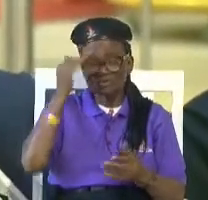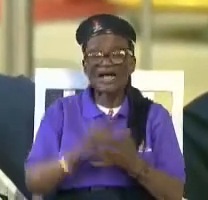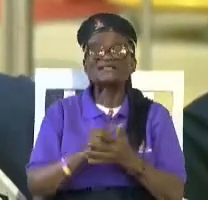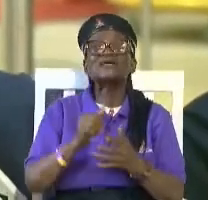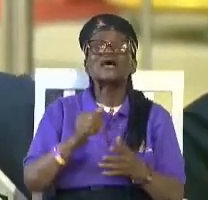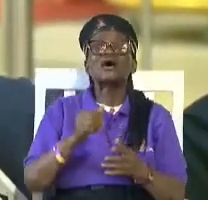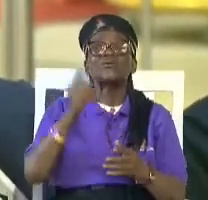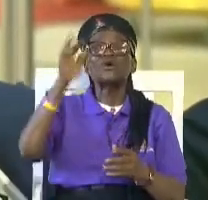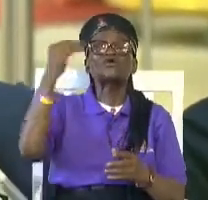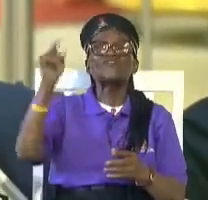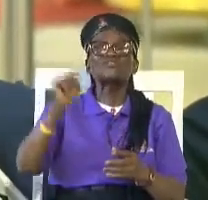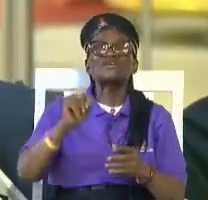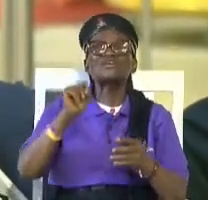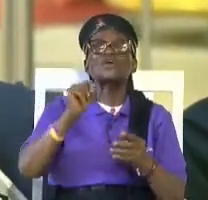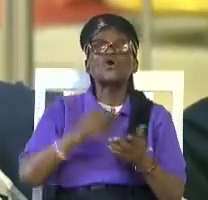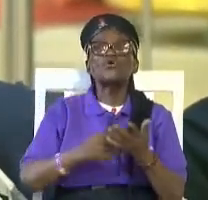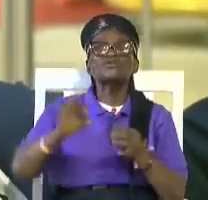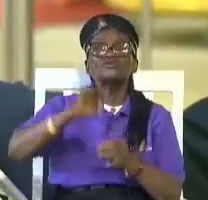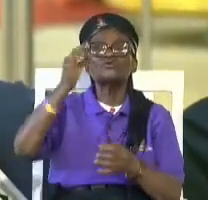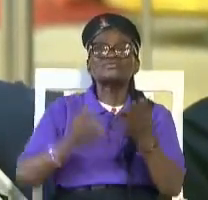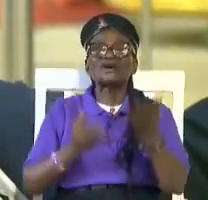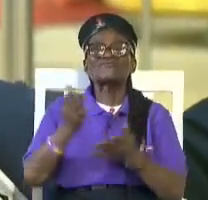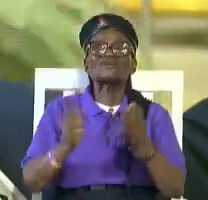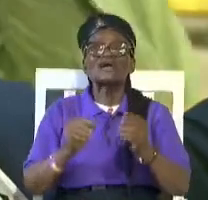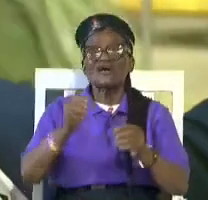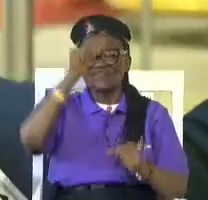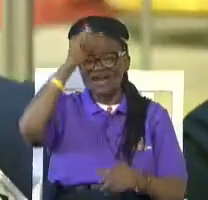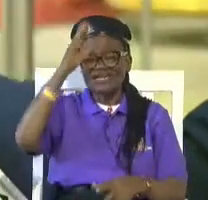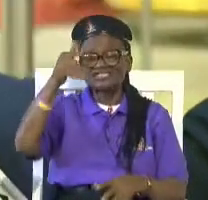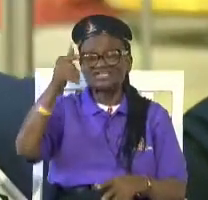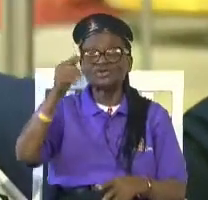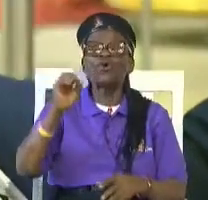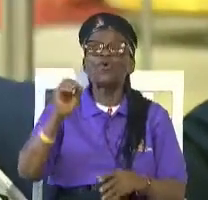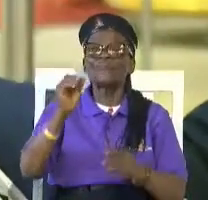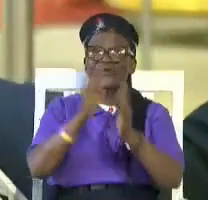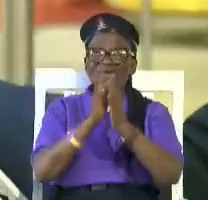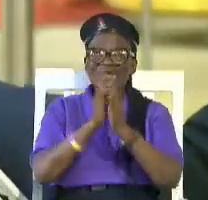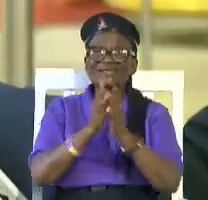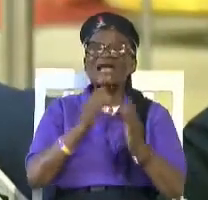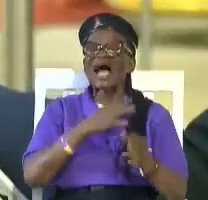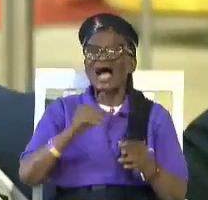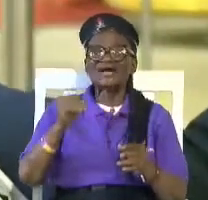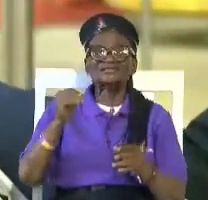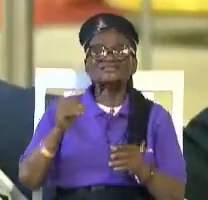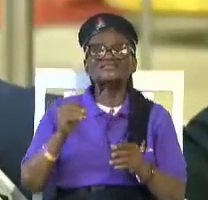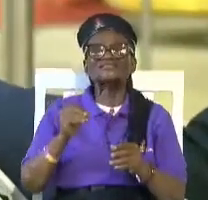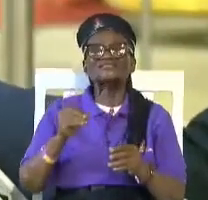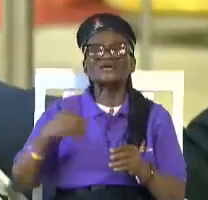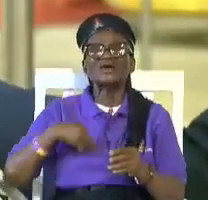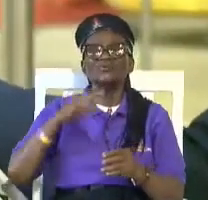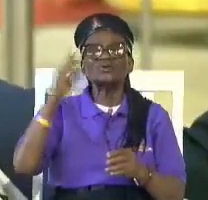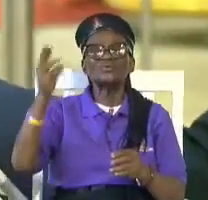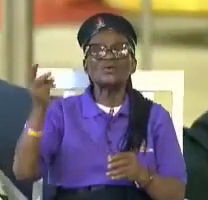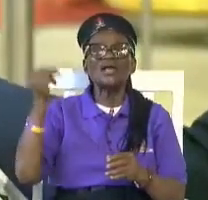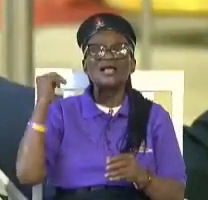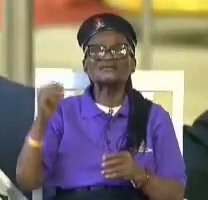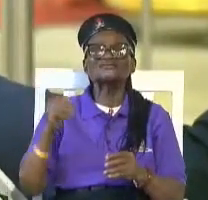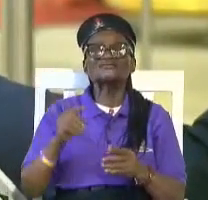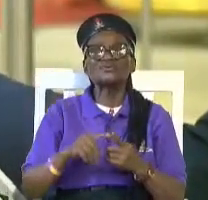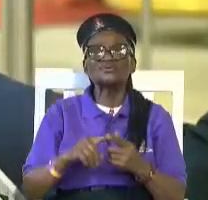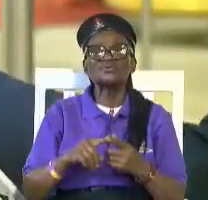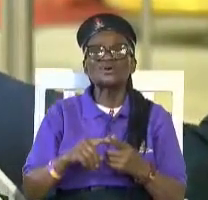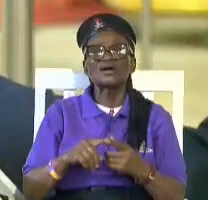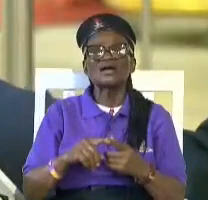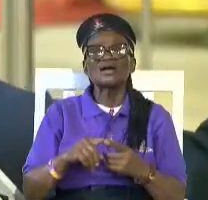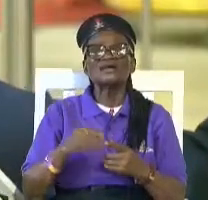has become a wonder. And so the fire burned me more than 30 seconds. But even the cloth could not even string.